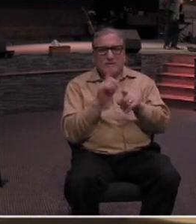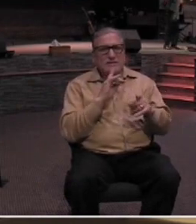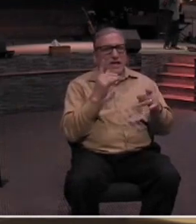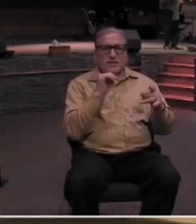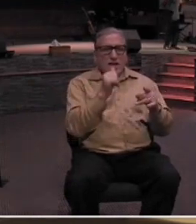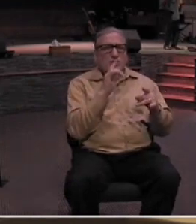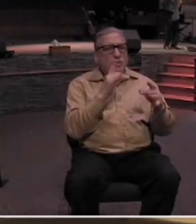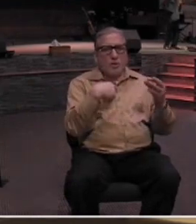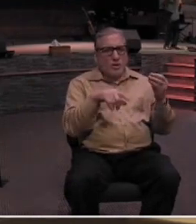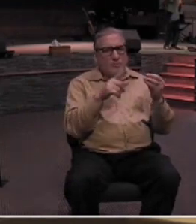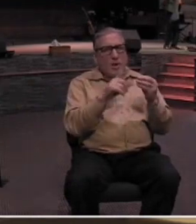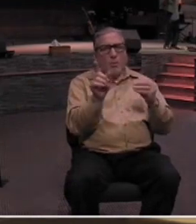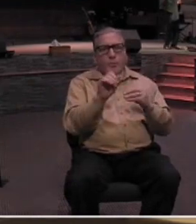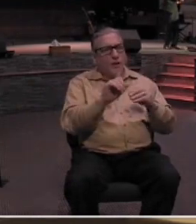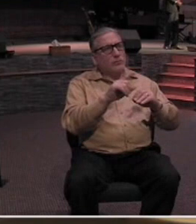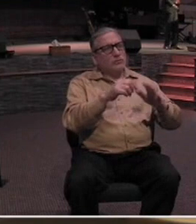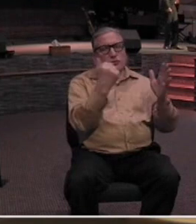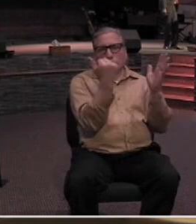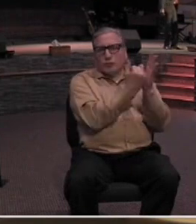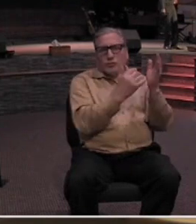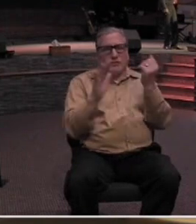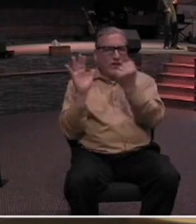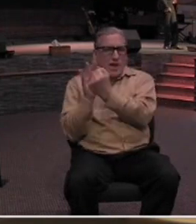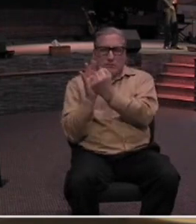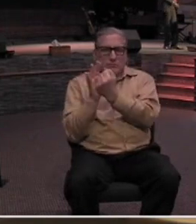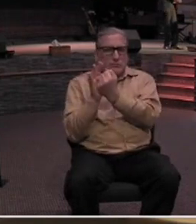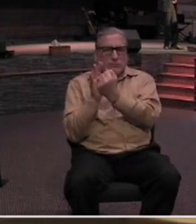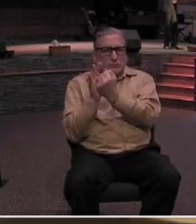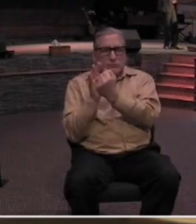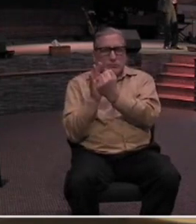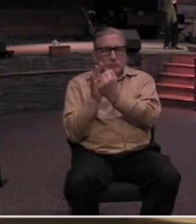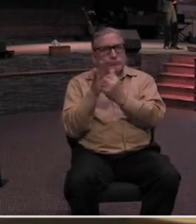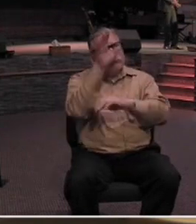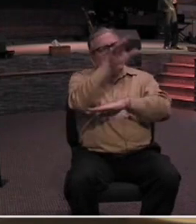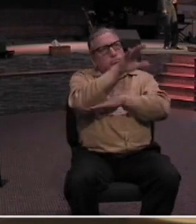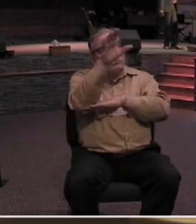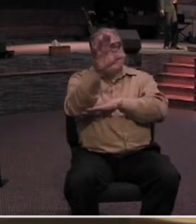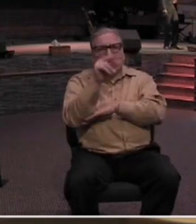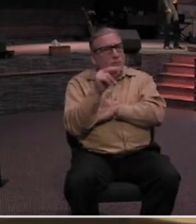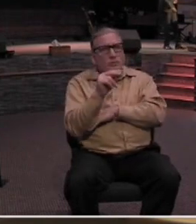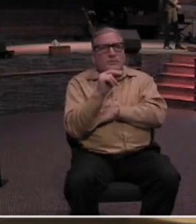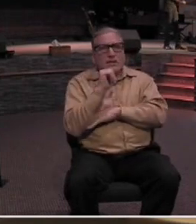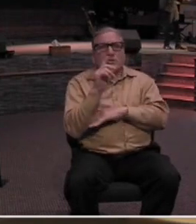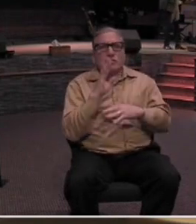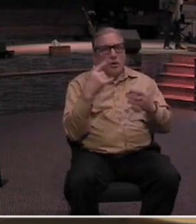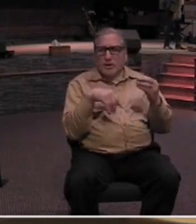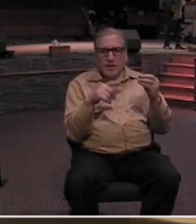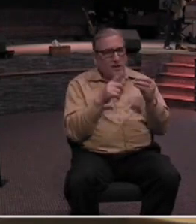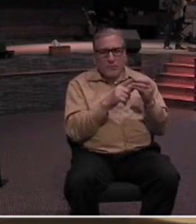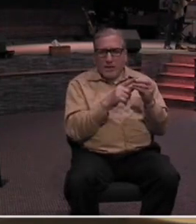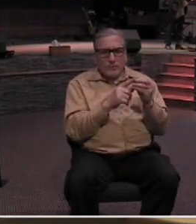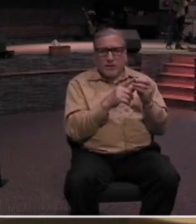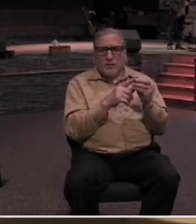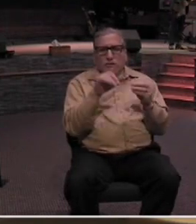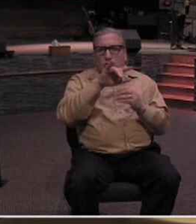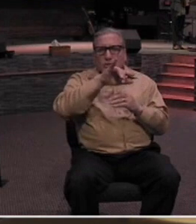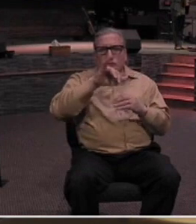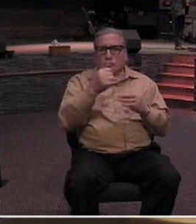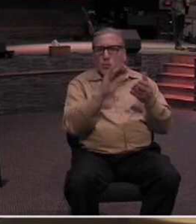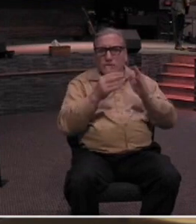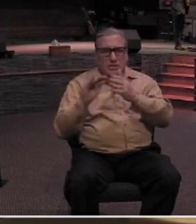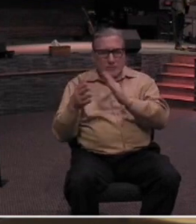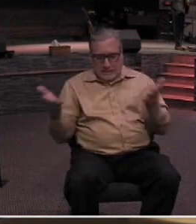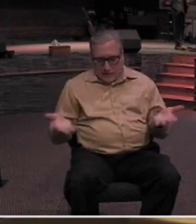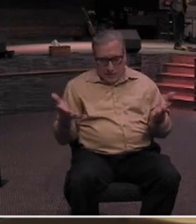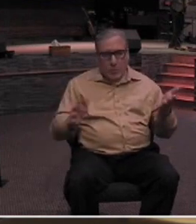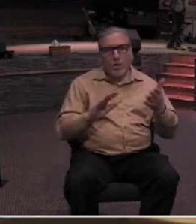was celebrated in the city a week before. No, that's not what Paul was talking about. He wasn't referring to the Jerusalem here on